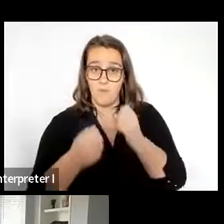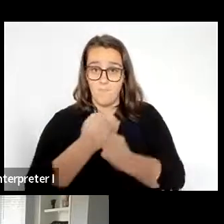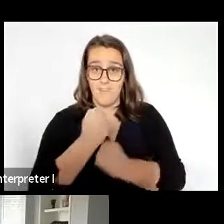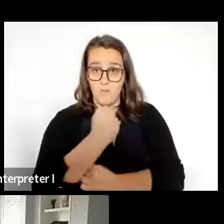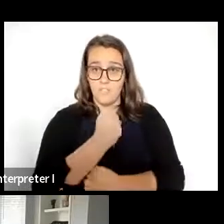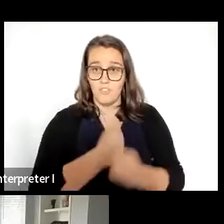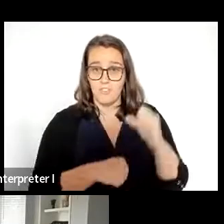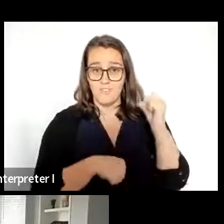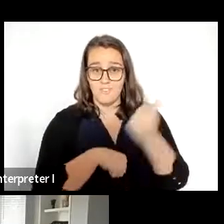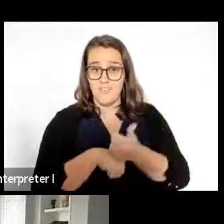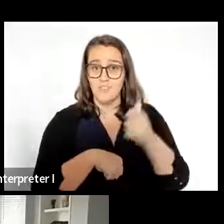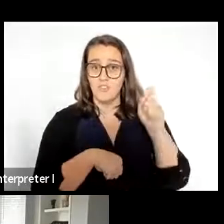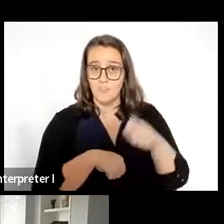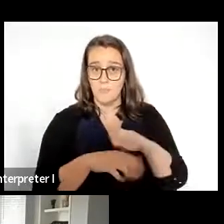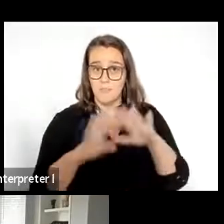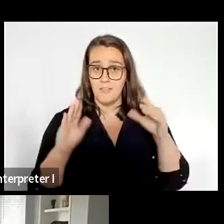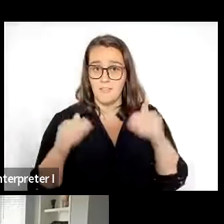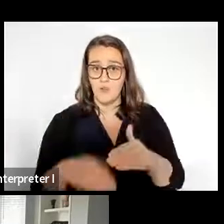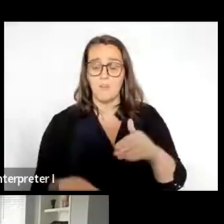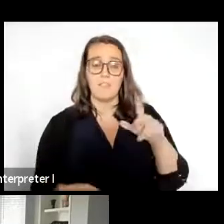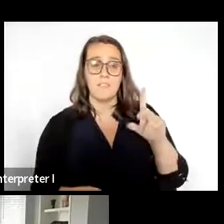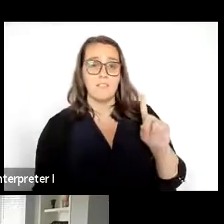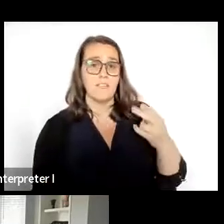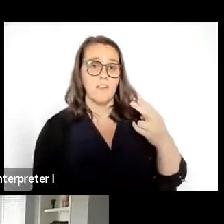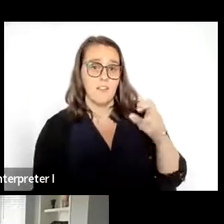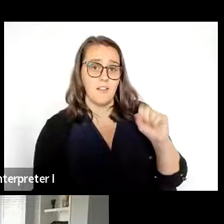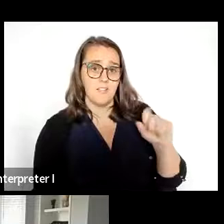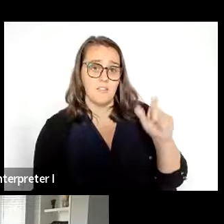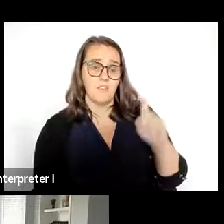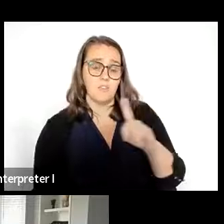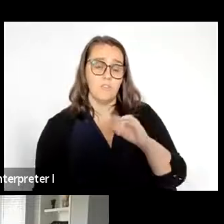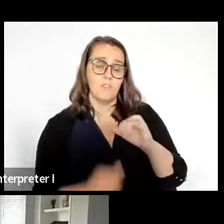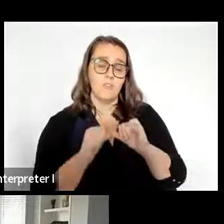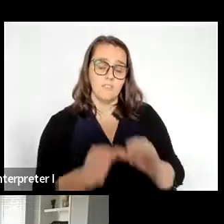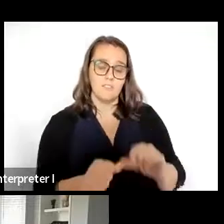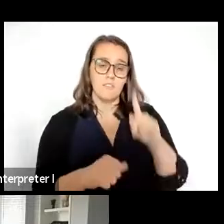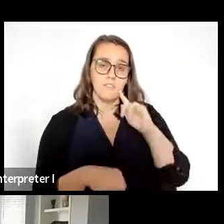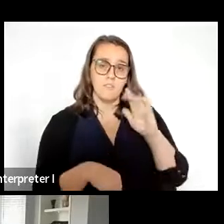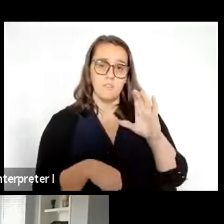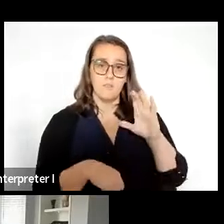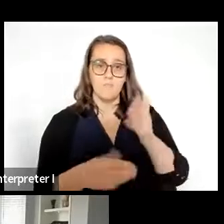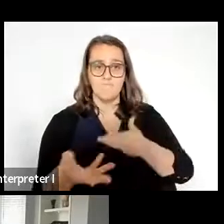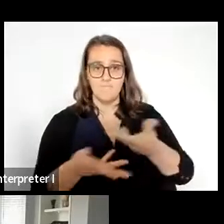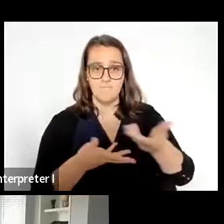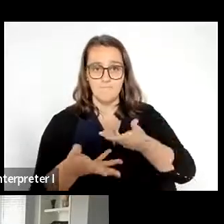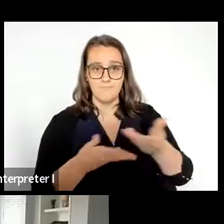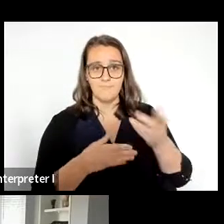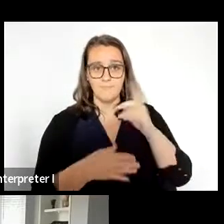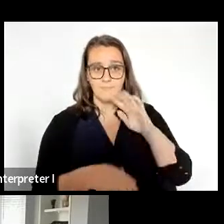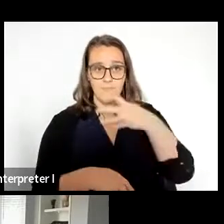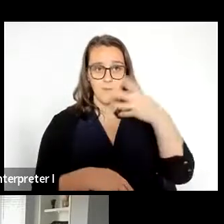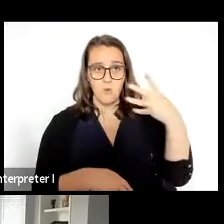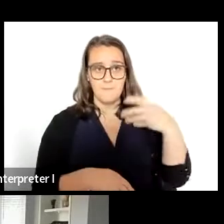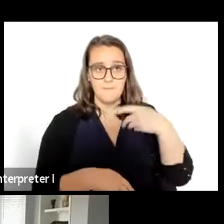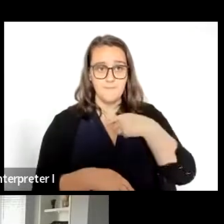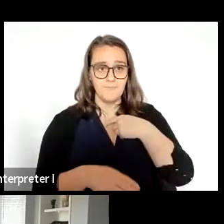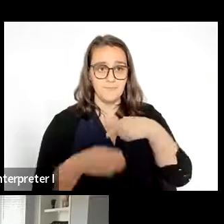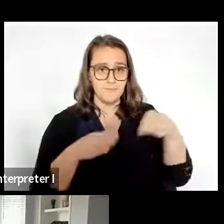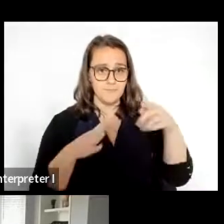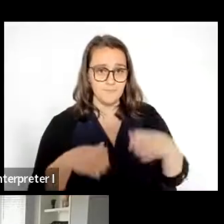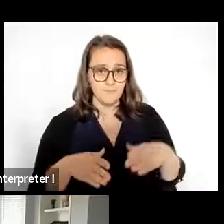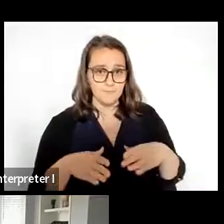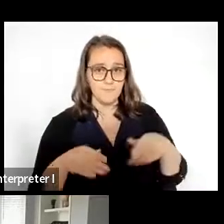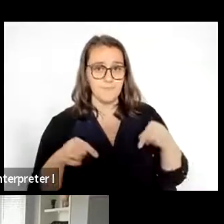needs to be. DHS must also continue consulting with immigration specialists and attorneys. This level of